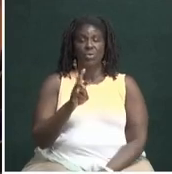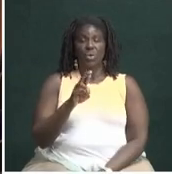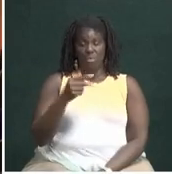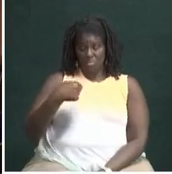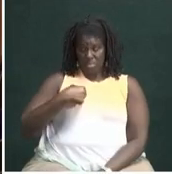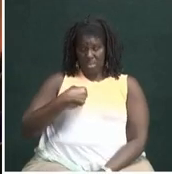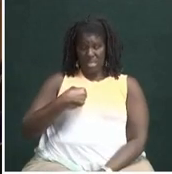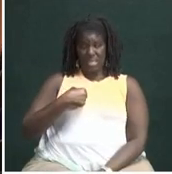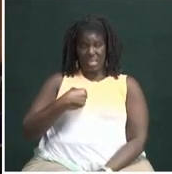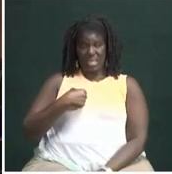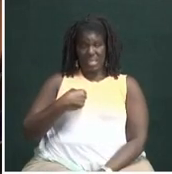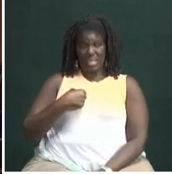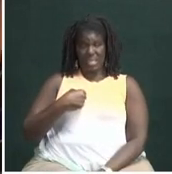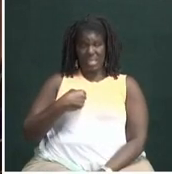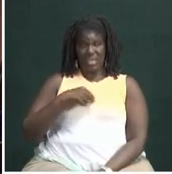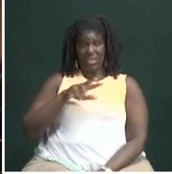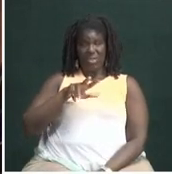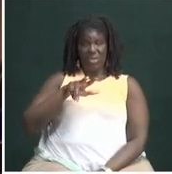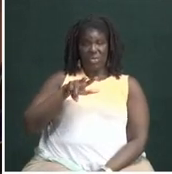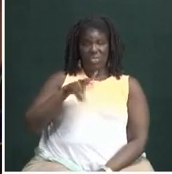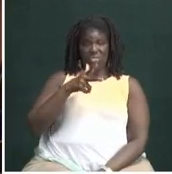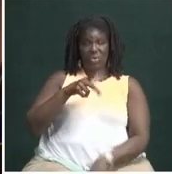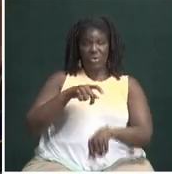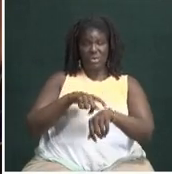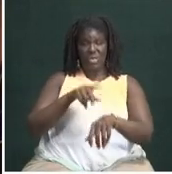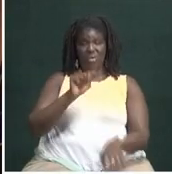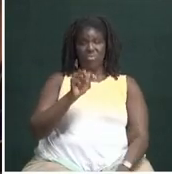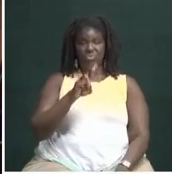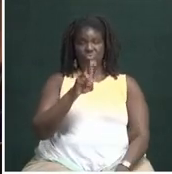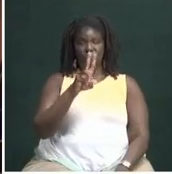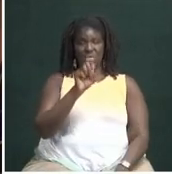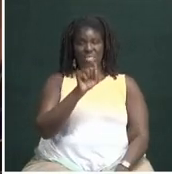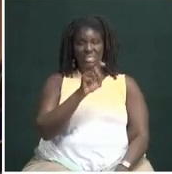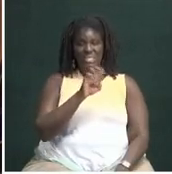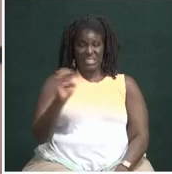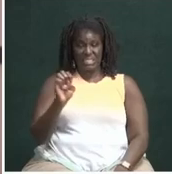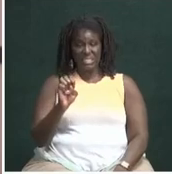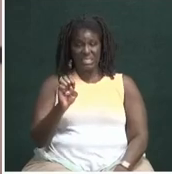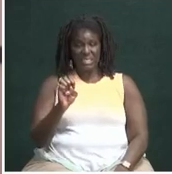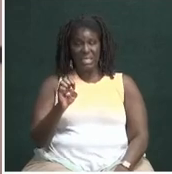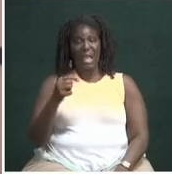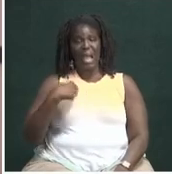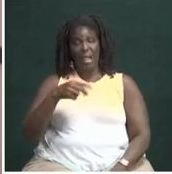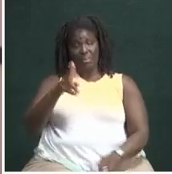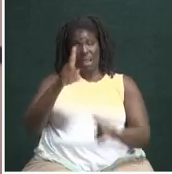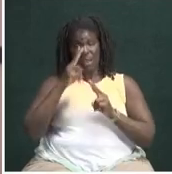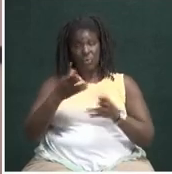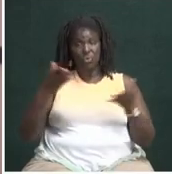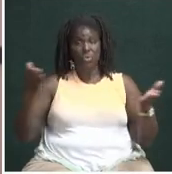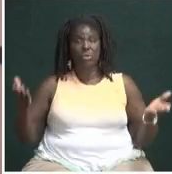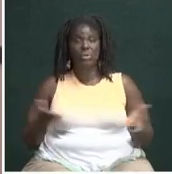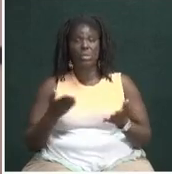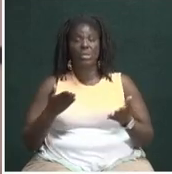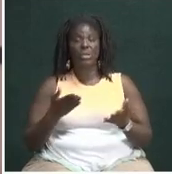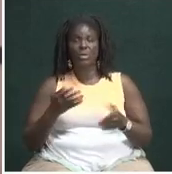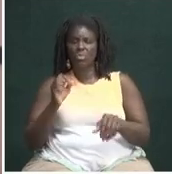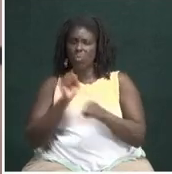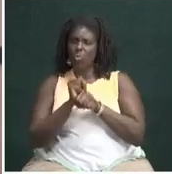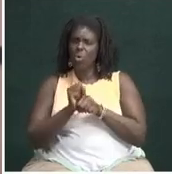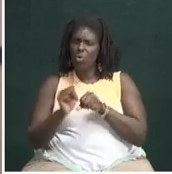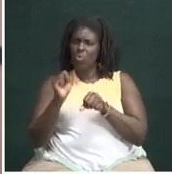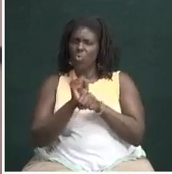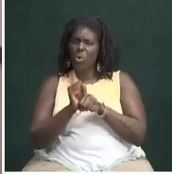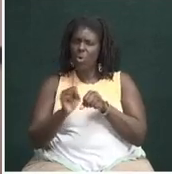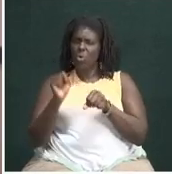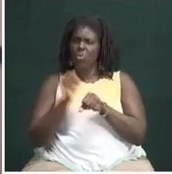a third-time alumni of this great university, it is my honor to be here to celebrate the hardworking candidates